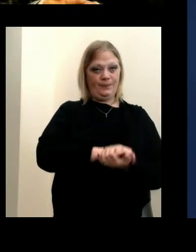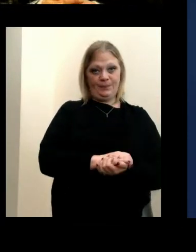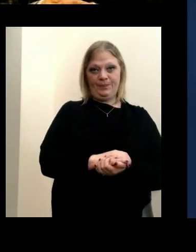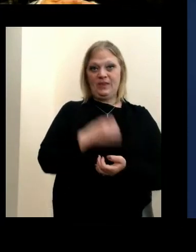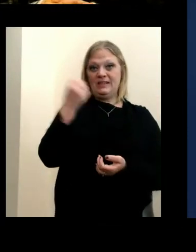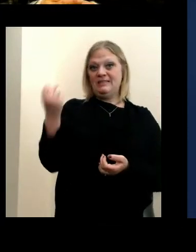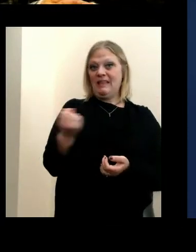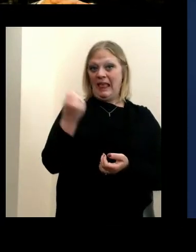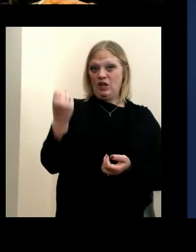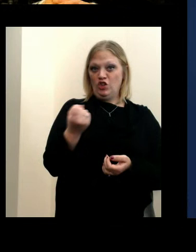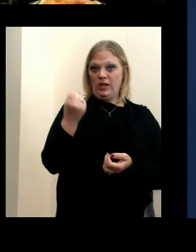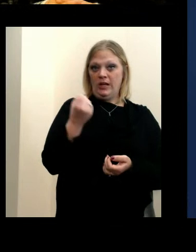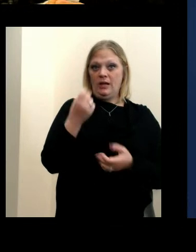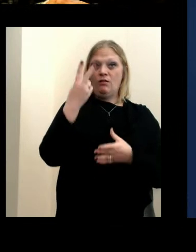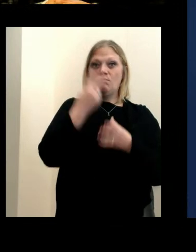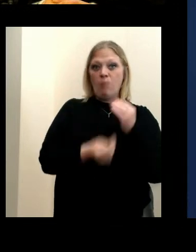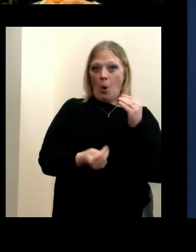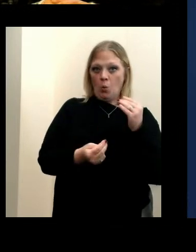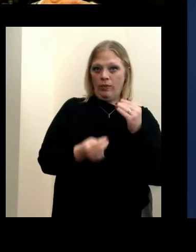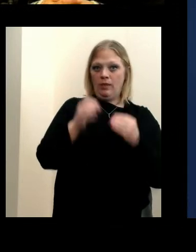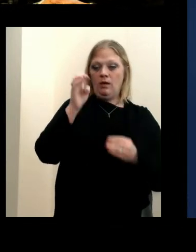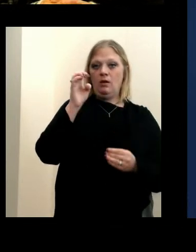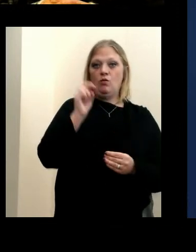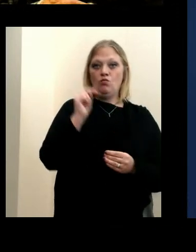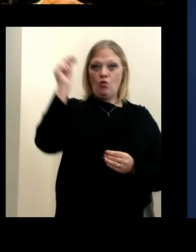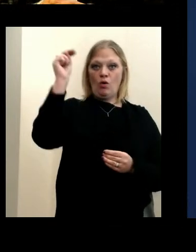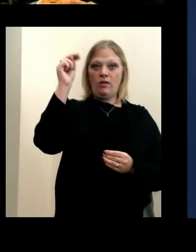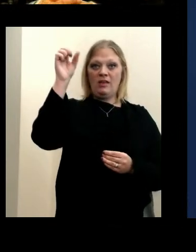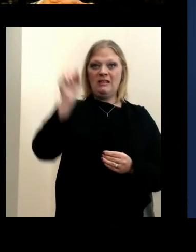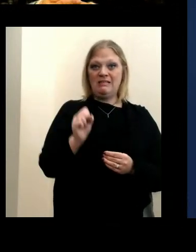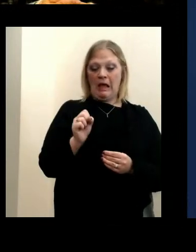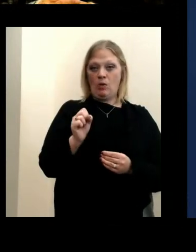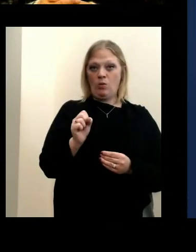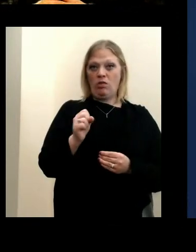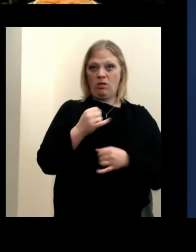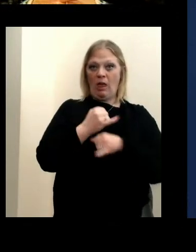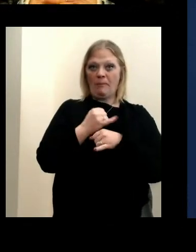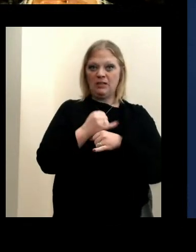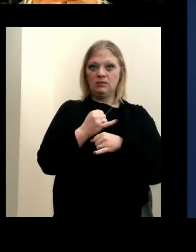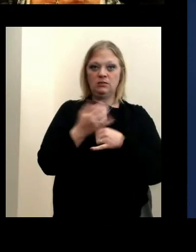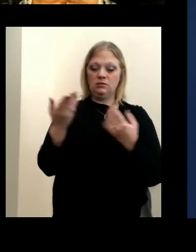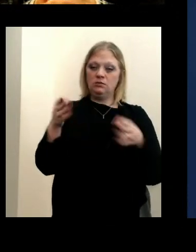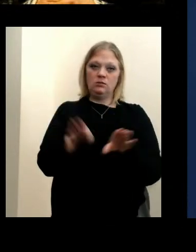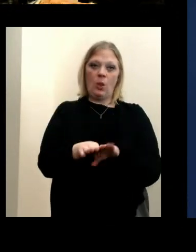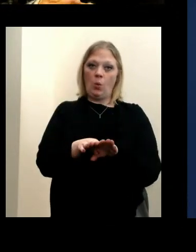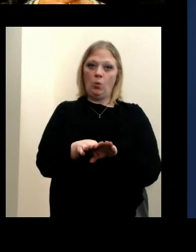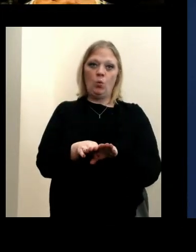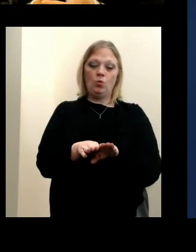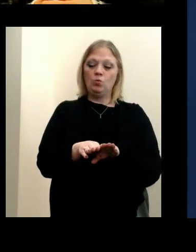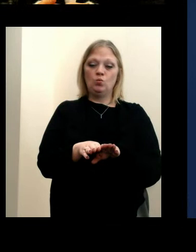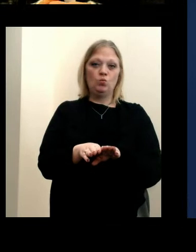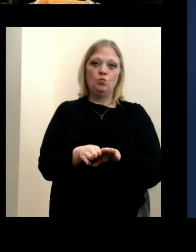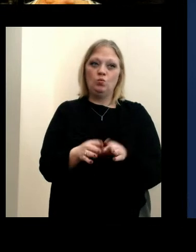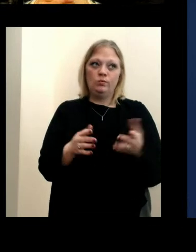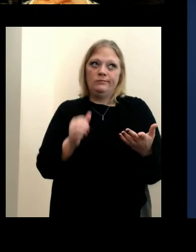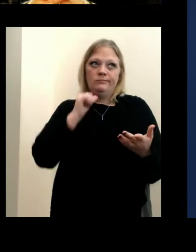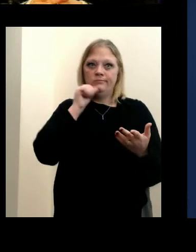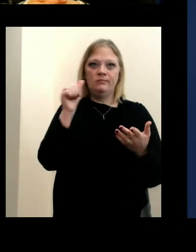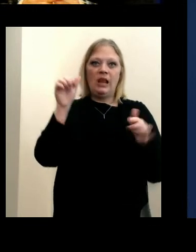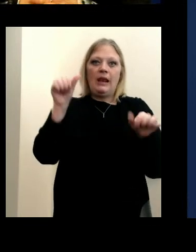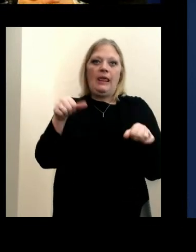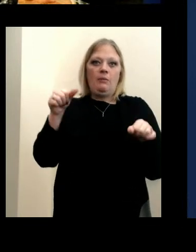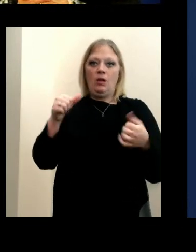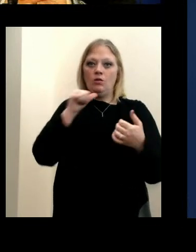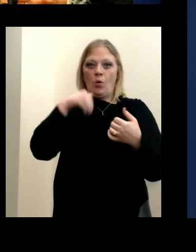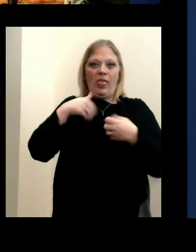Saturday, both the ECC North and the ECC South clinics have to be closed. We are not going to be able, we're not going to have enough